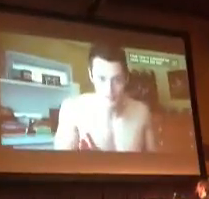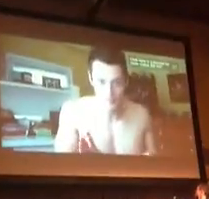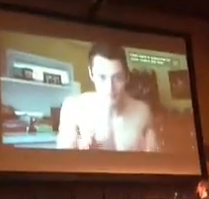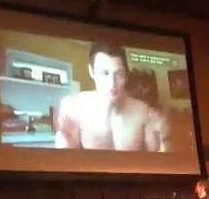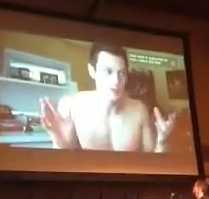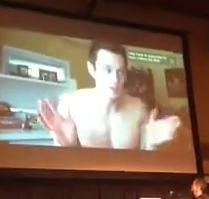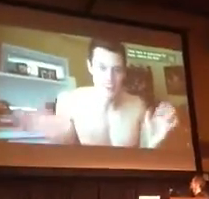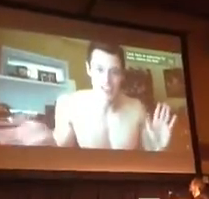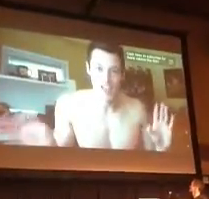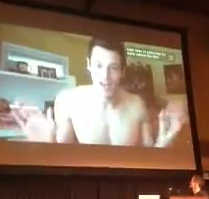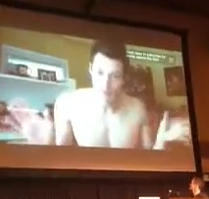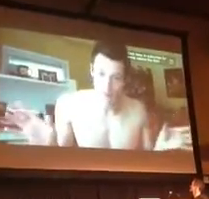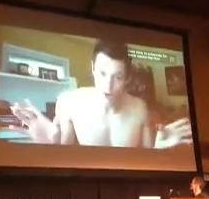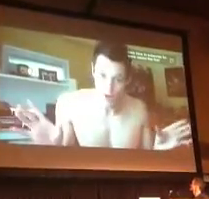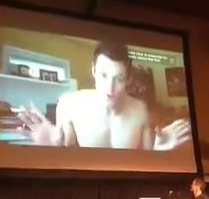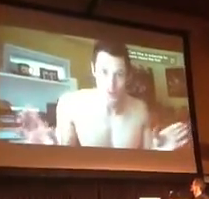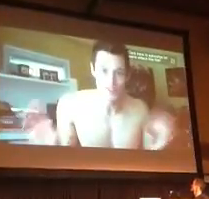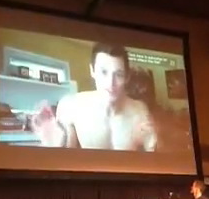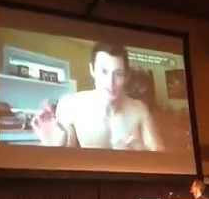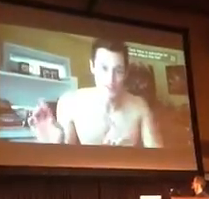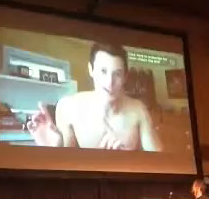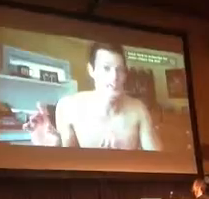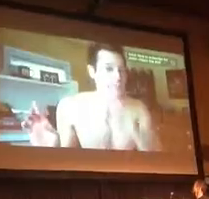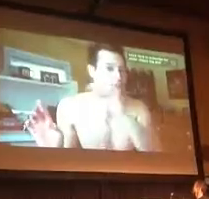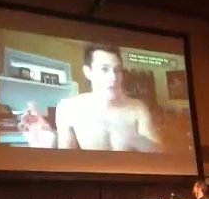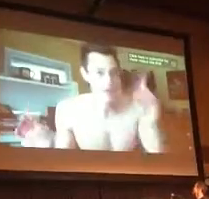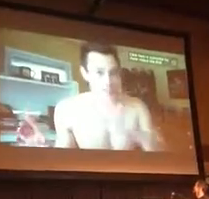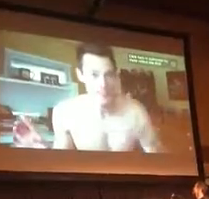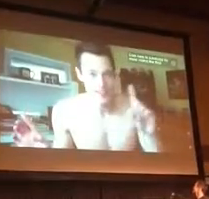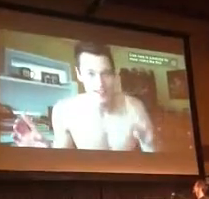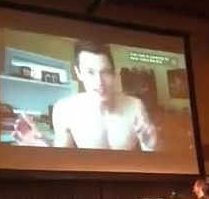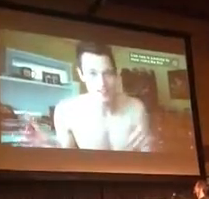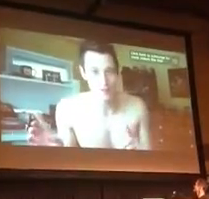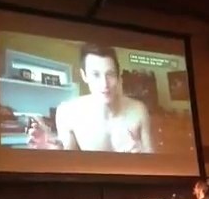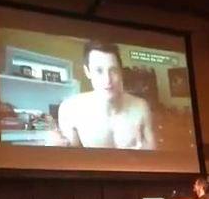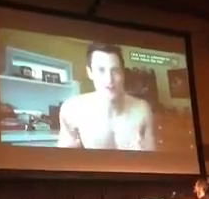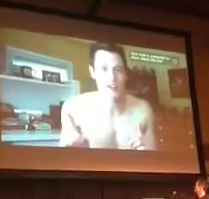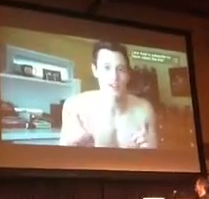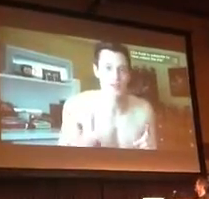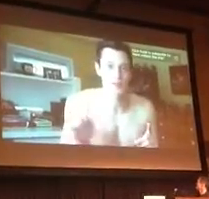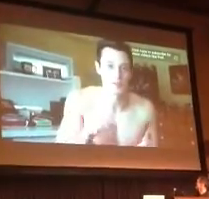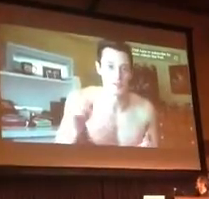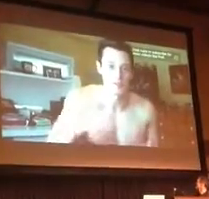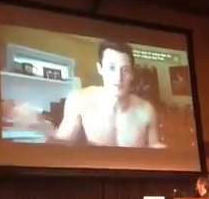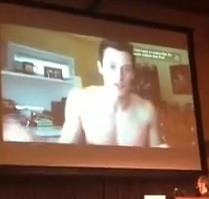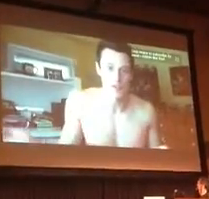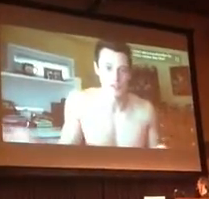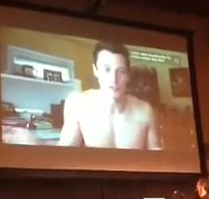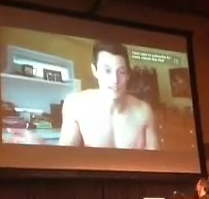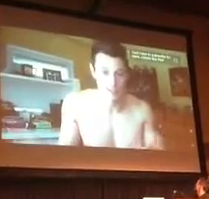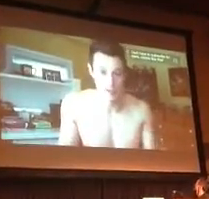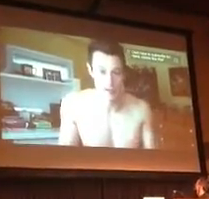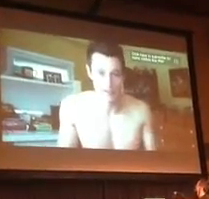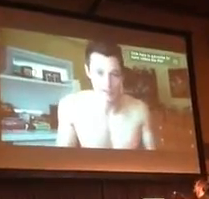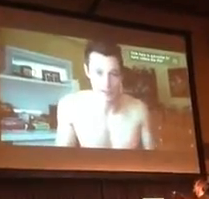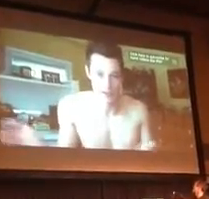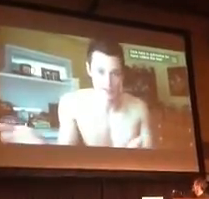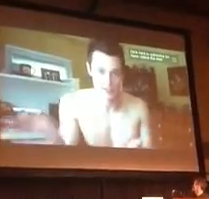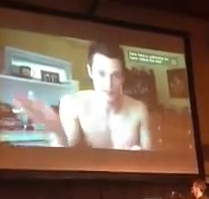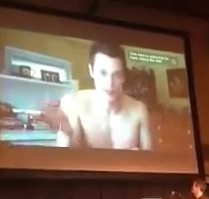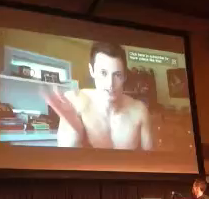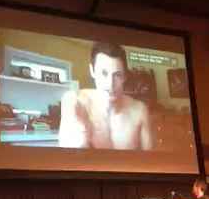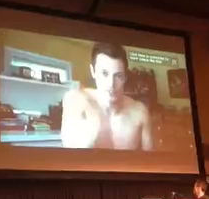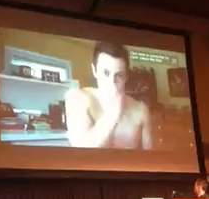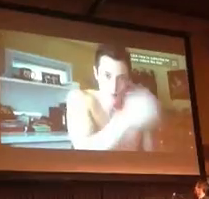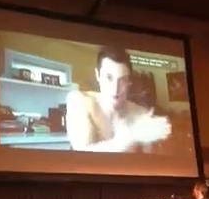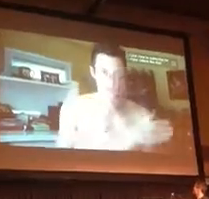soft spot, well, maybe a hard spot for straight guys, but that doesn't mean that I'm attracted to every single straight guy, in the same way that straight guys